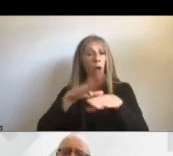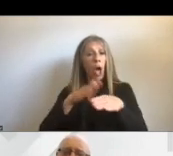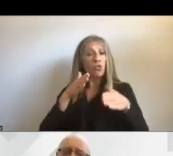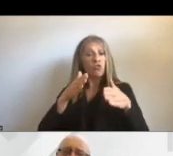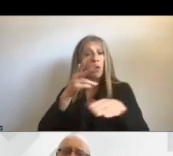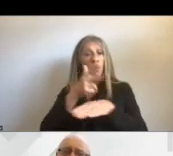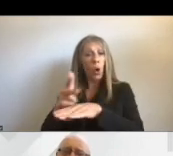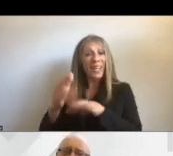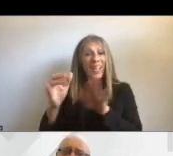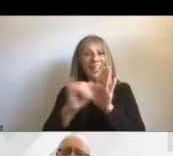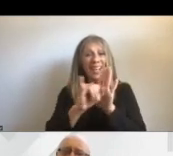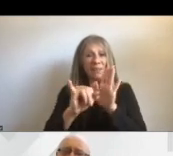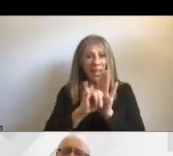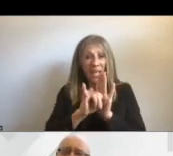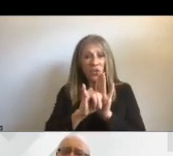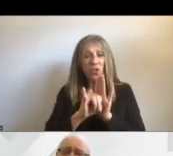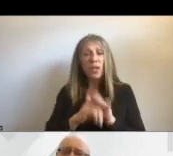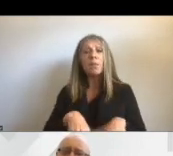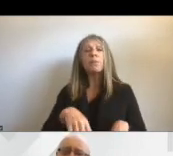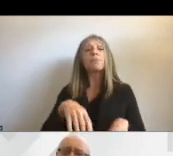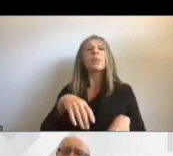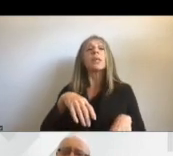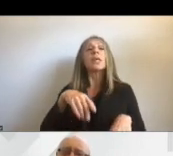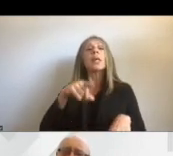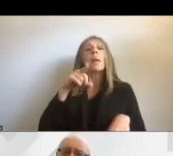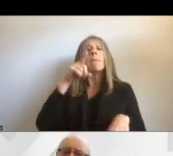parallel to them, and